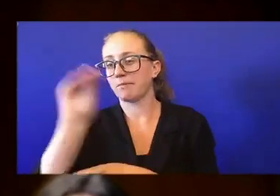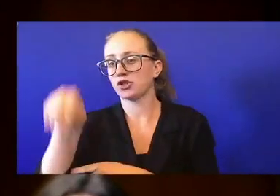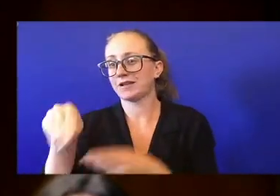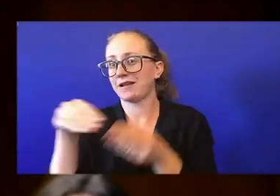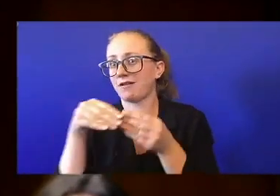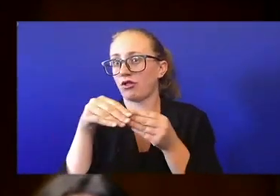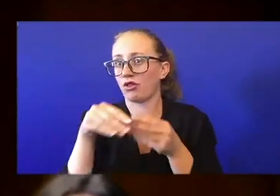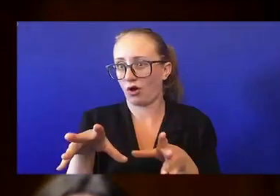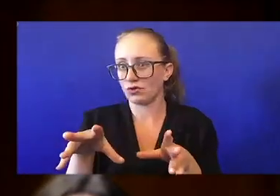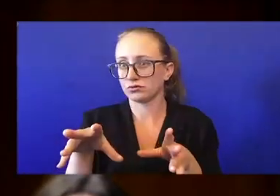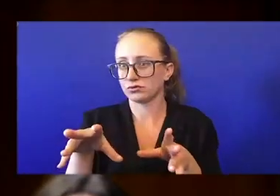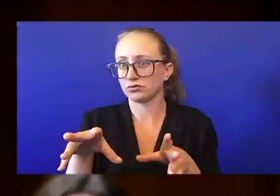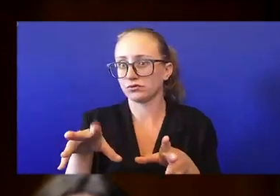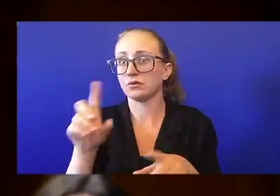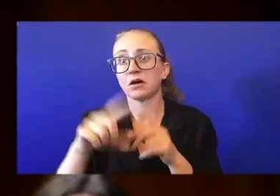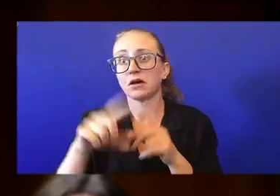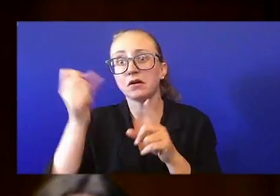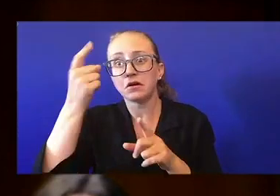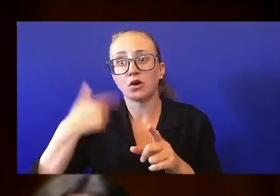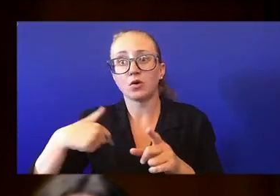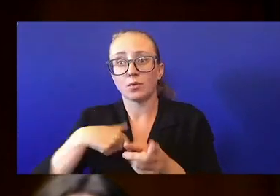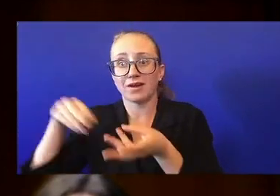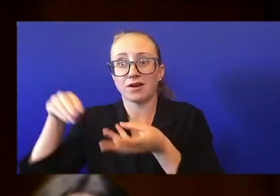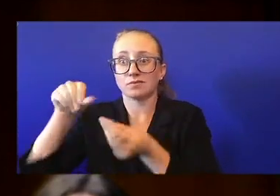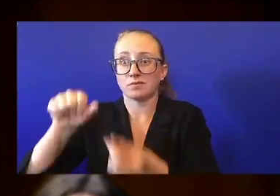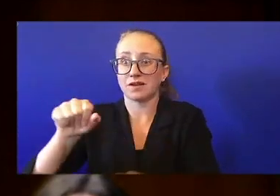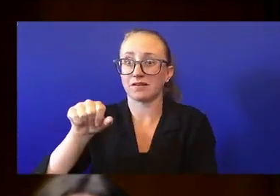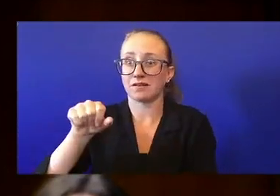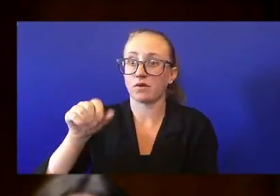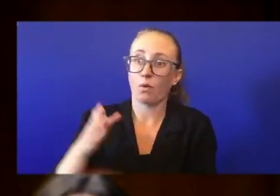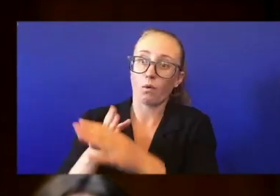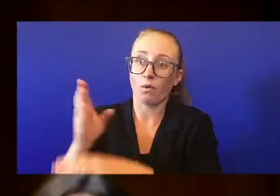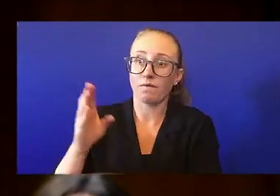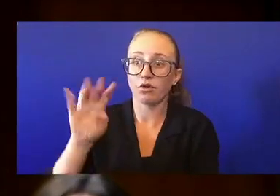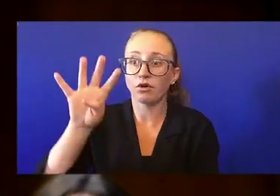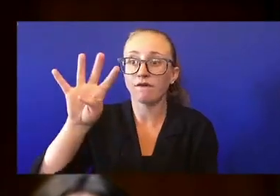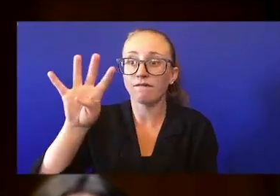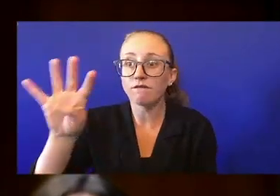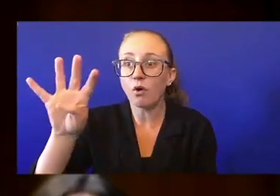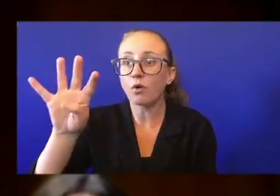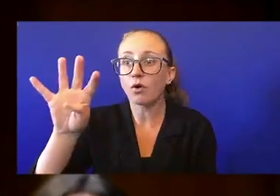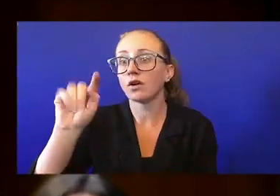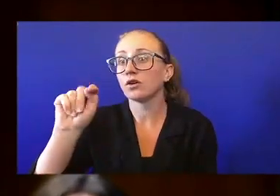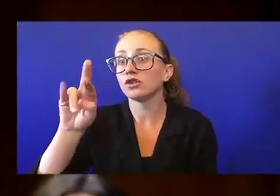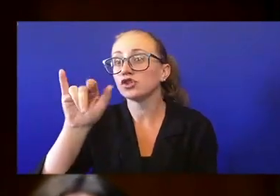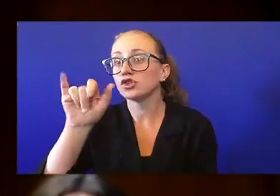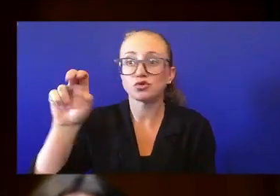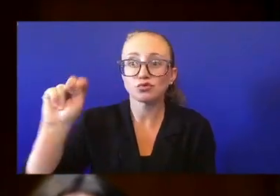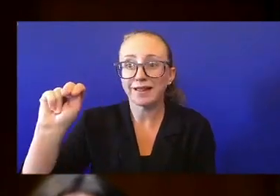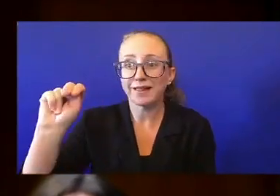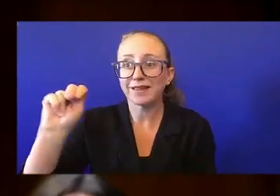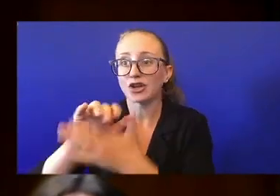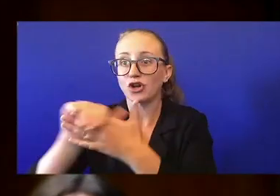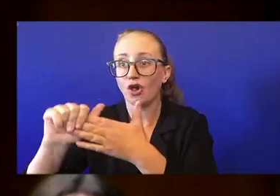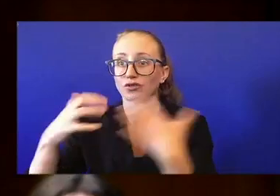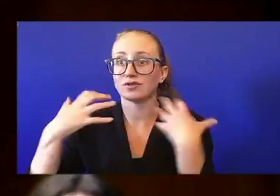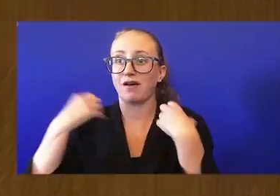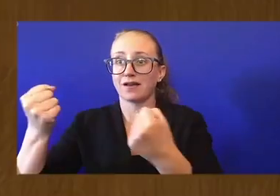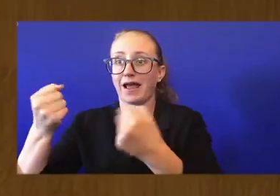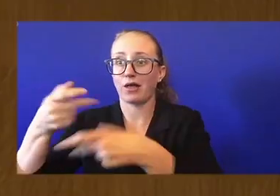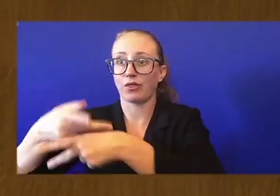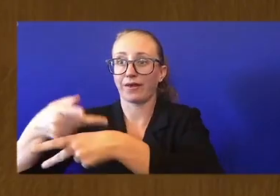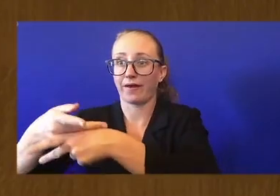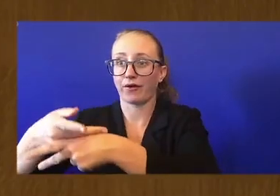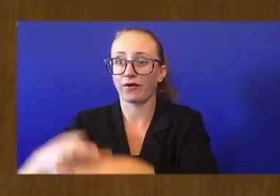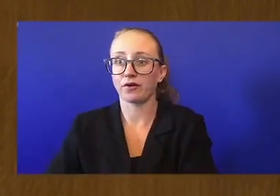are spending more than $4 trillion on healthcare, the amount is easily in dozens of billions. That's all in the